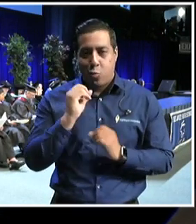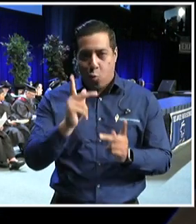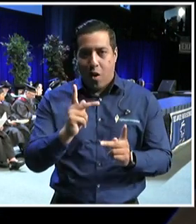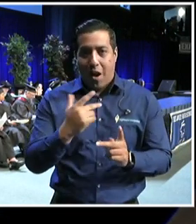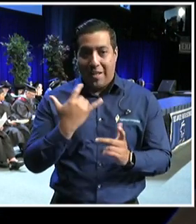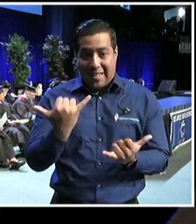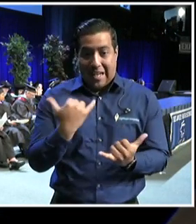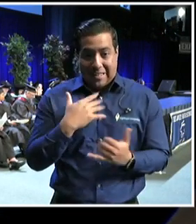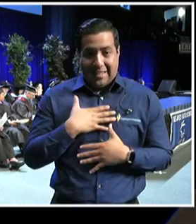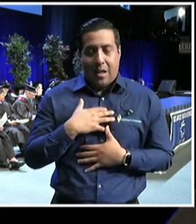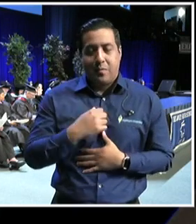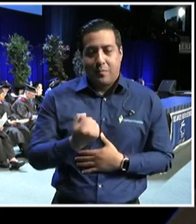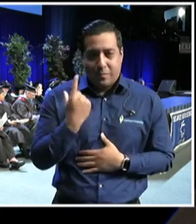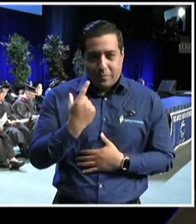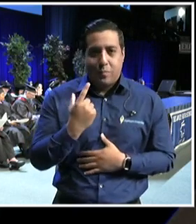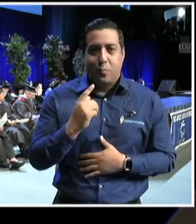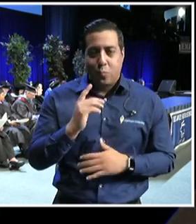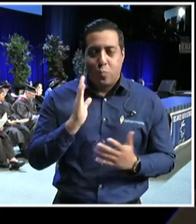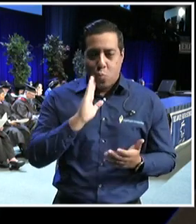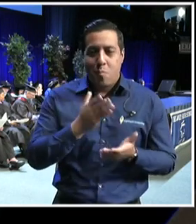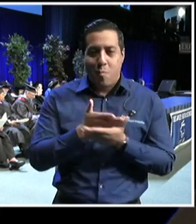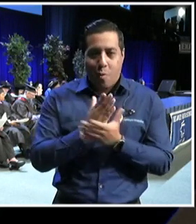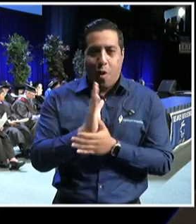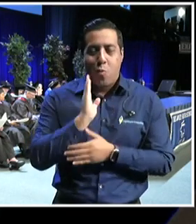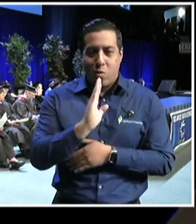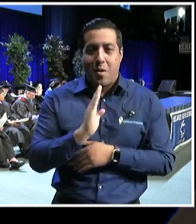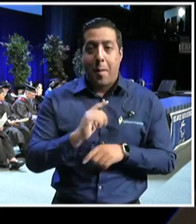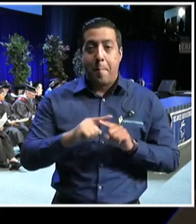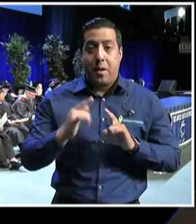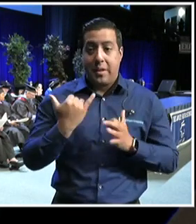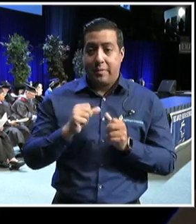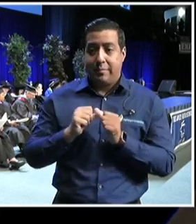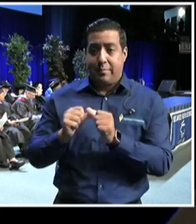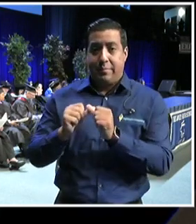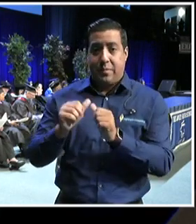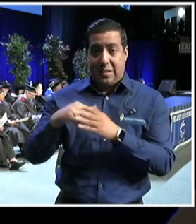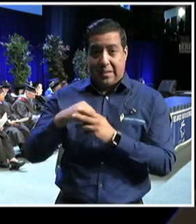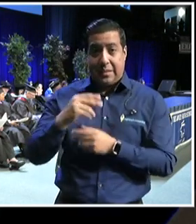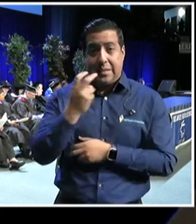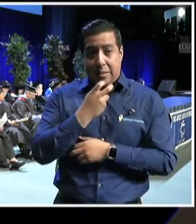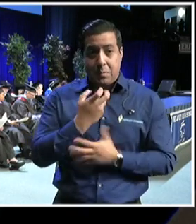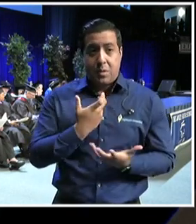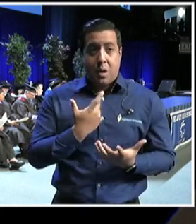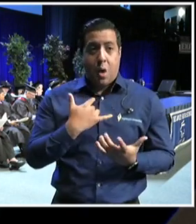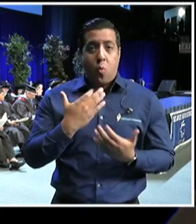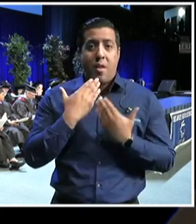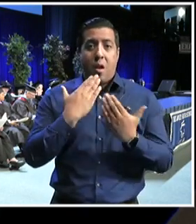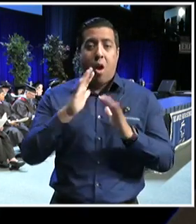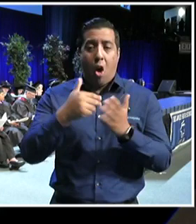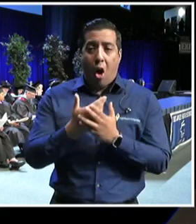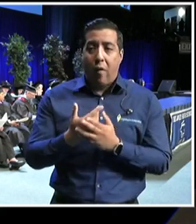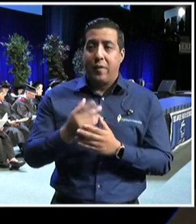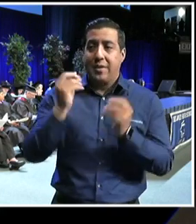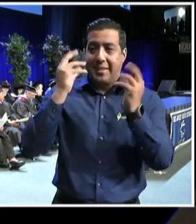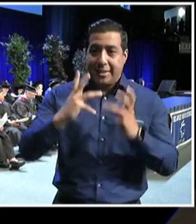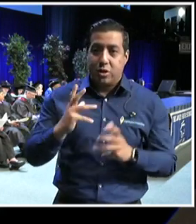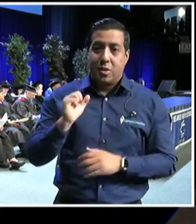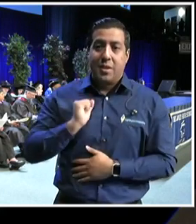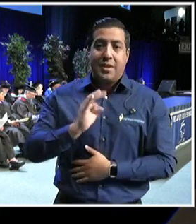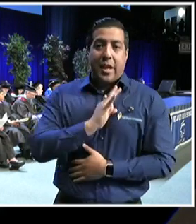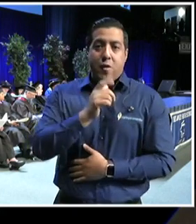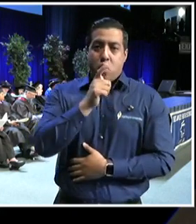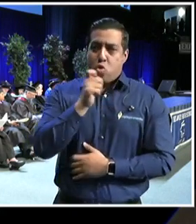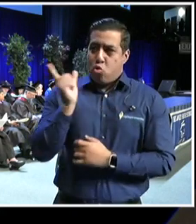we're scared now, it'll be all right. But going further in the speech, I'd like to thank all of the teachers and staff, those